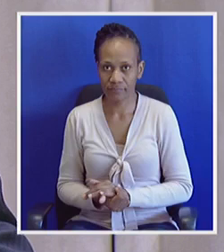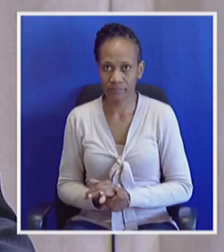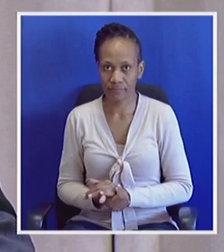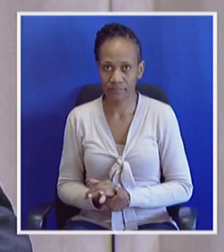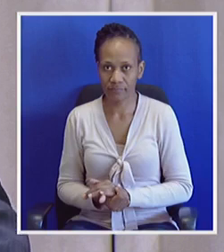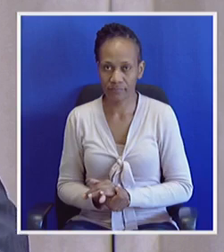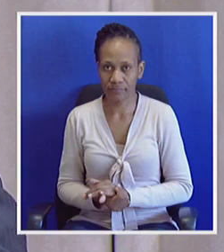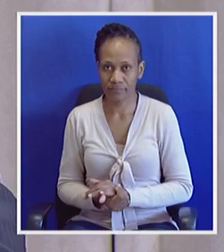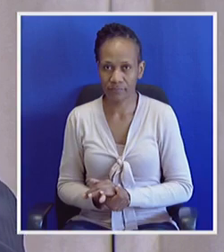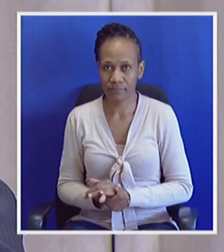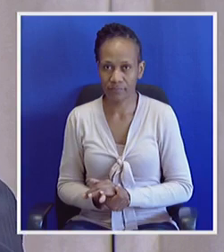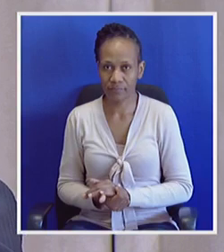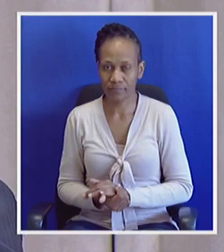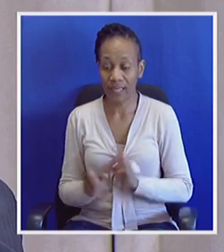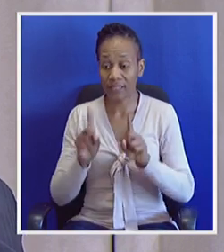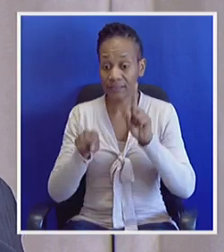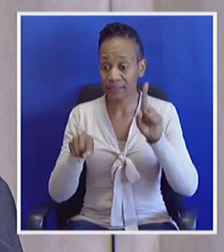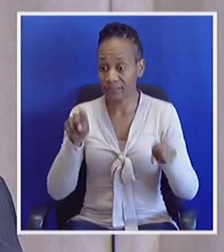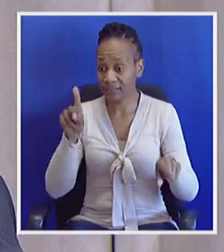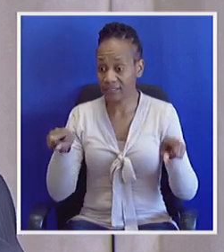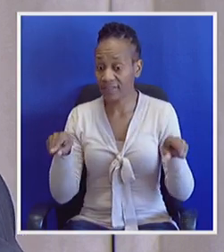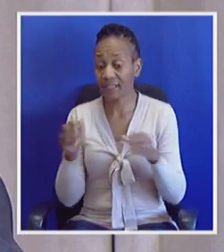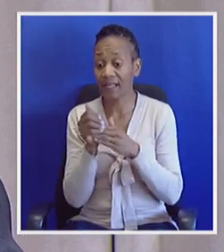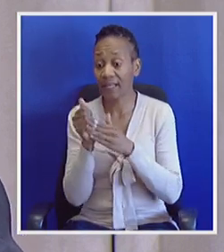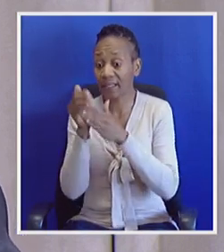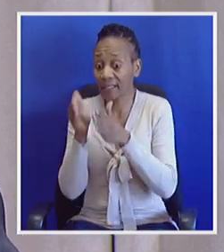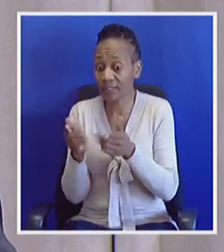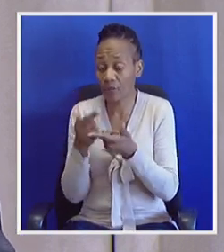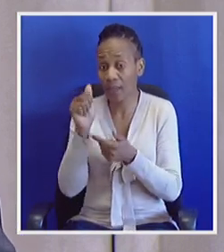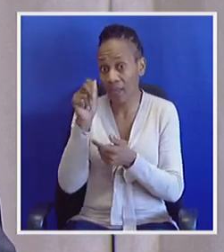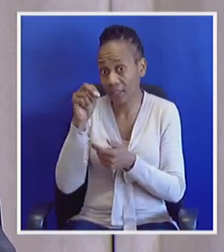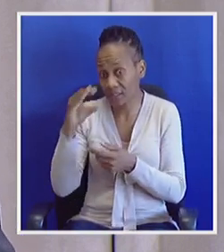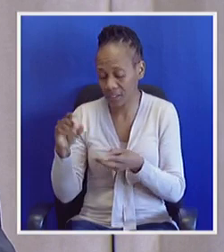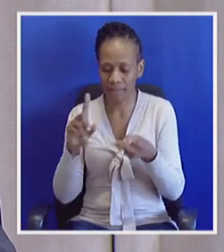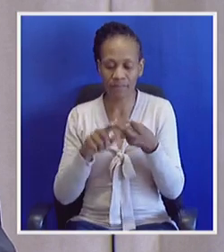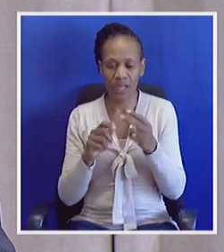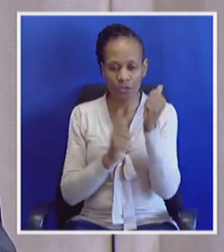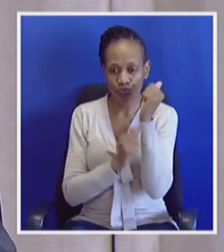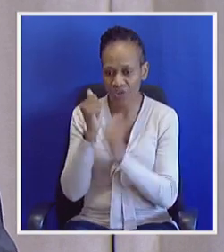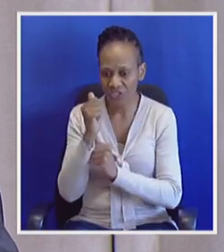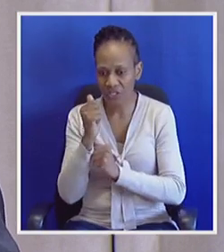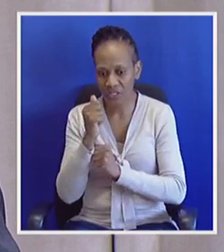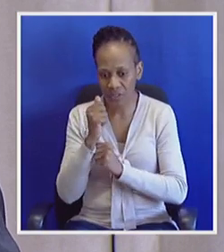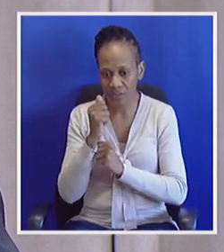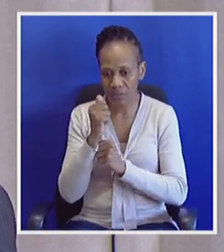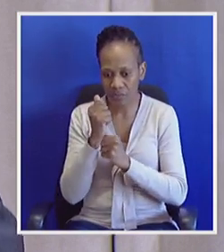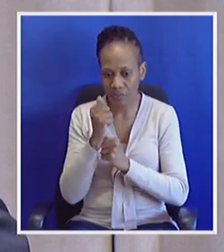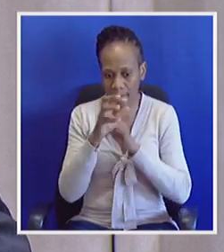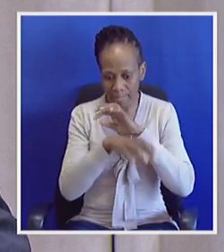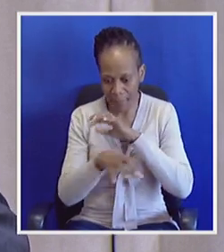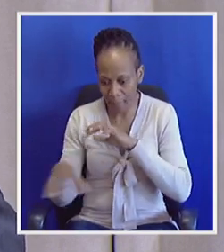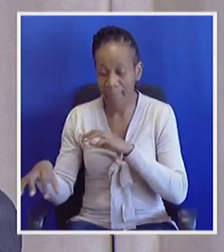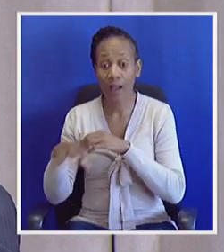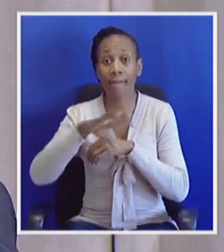counseled by quite a number of leaders within our movement, and including structures at the lower level, at the